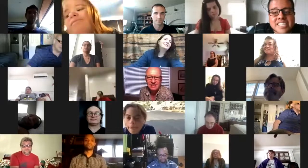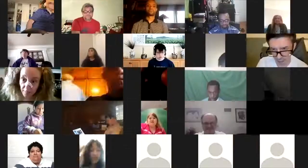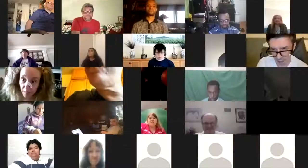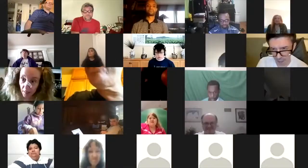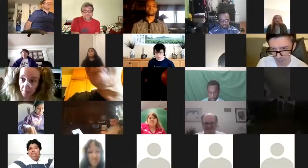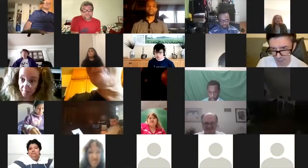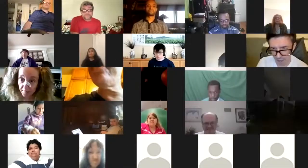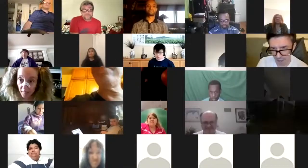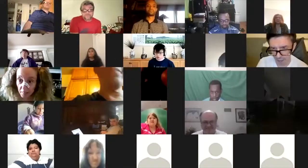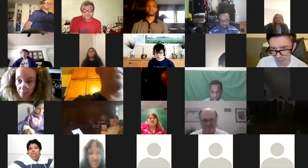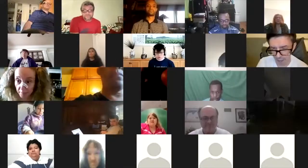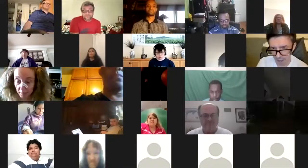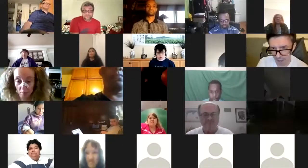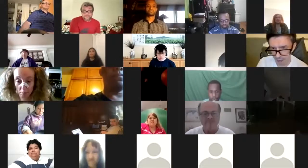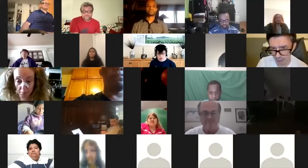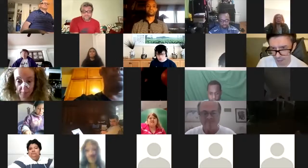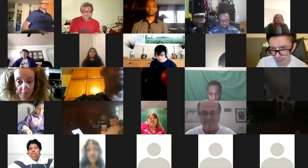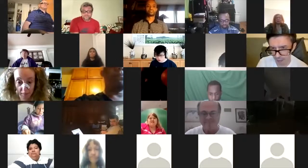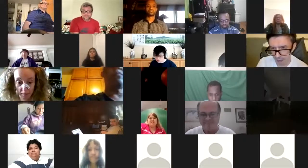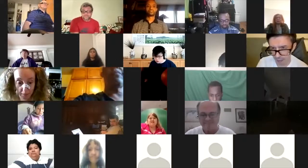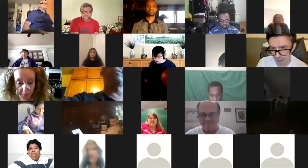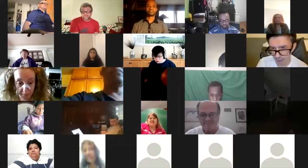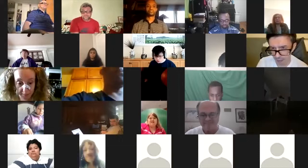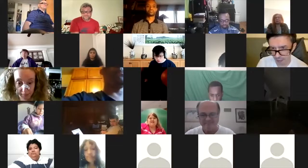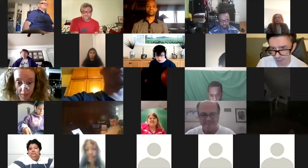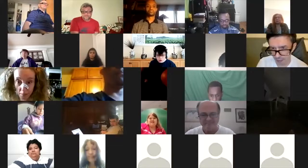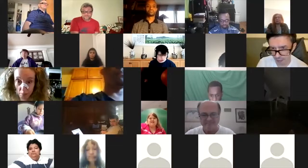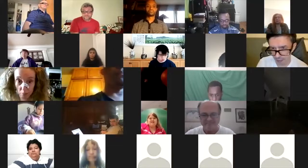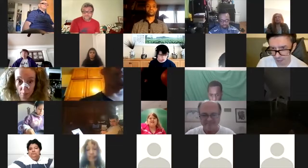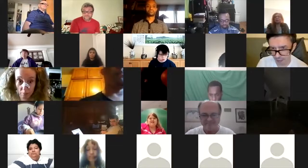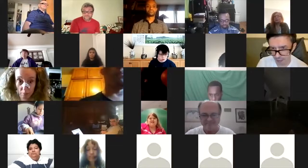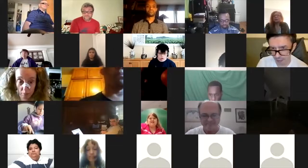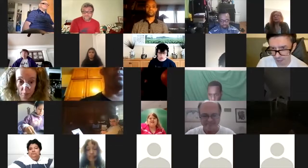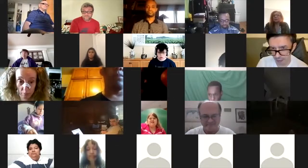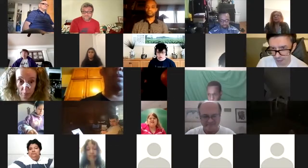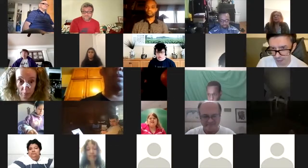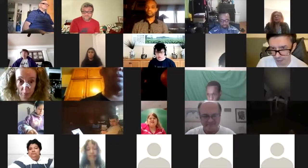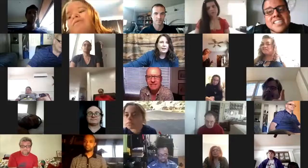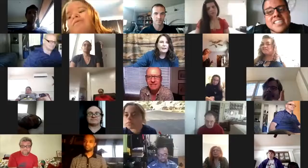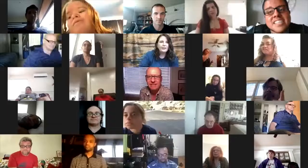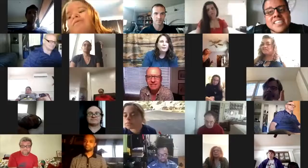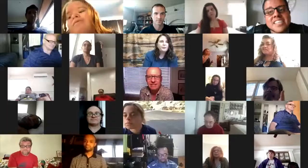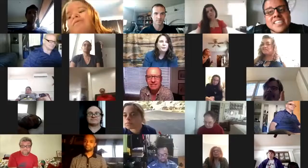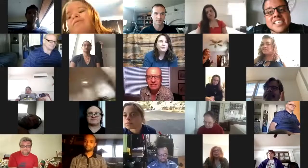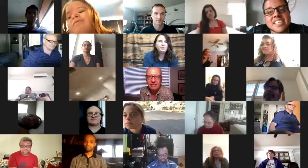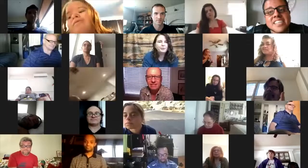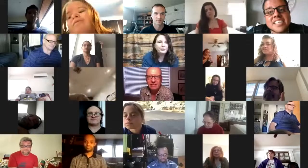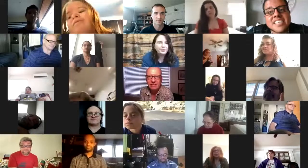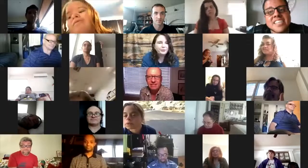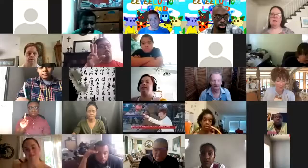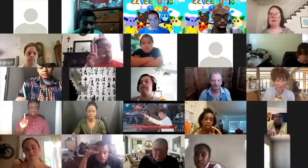are. Raise your hand. Do we see Danny? Is that Danny? Do we see Danny?